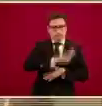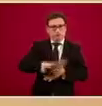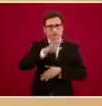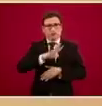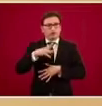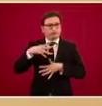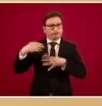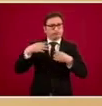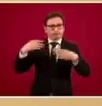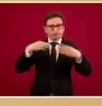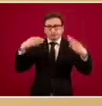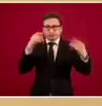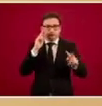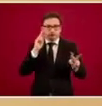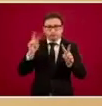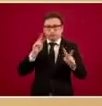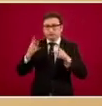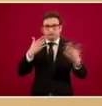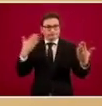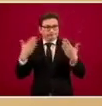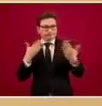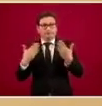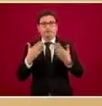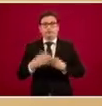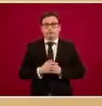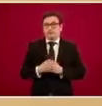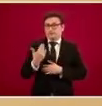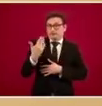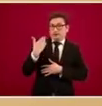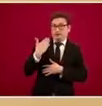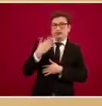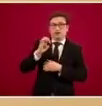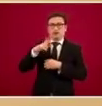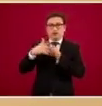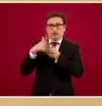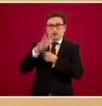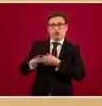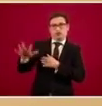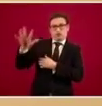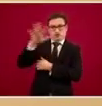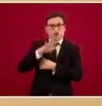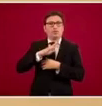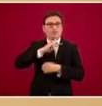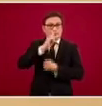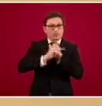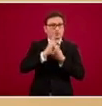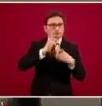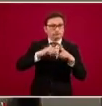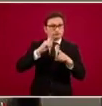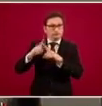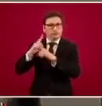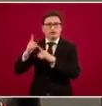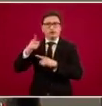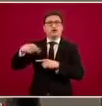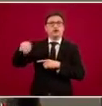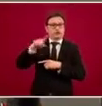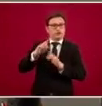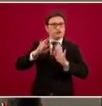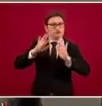the Americas. We've been talking about how